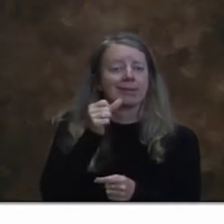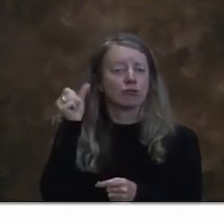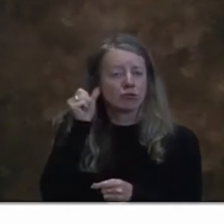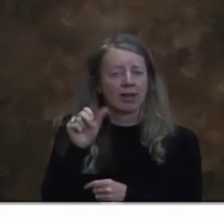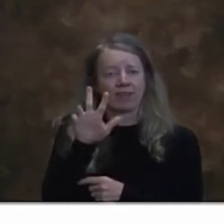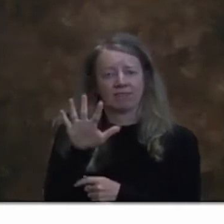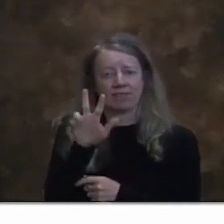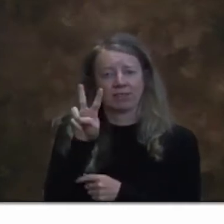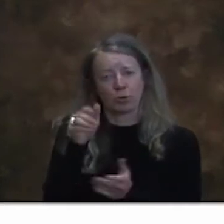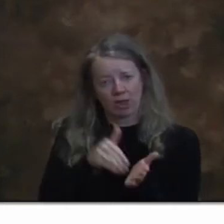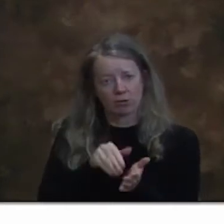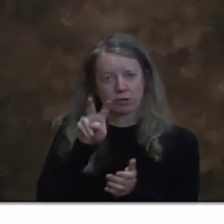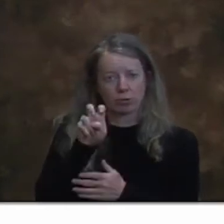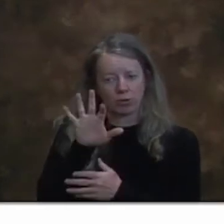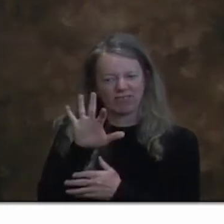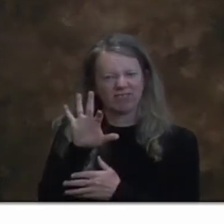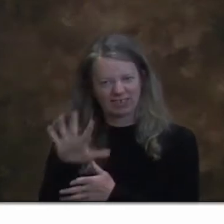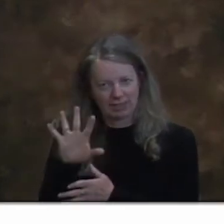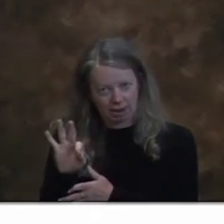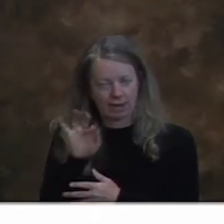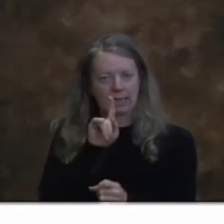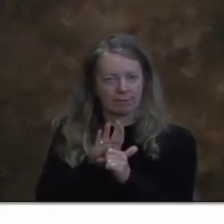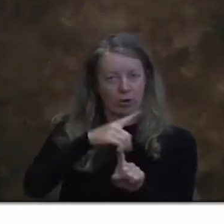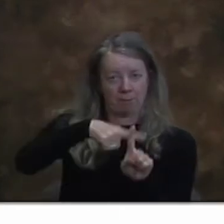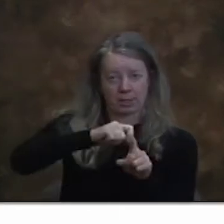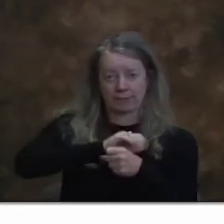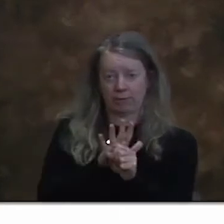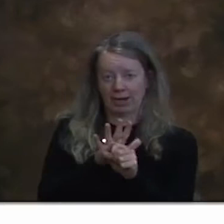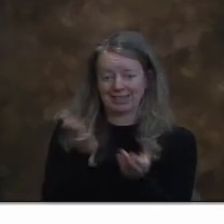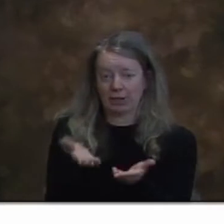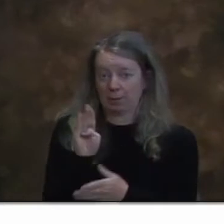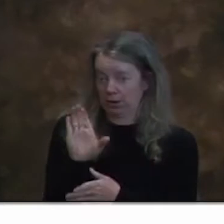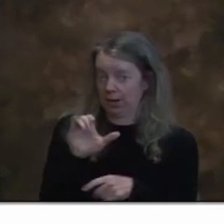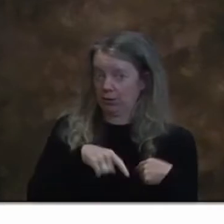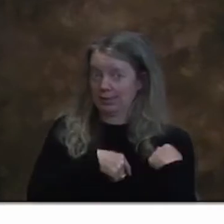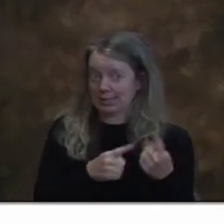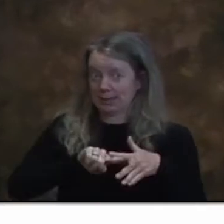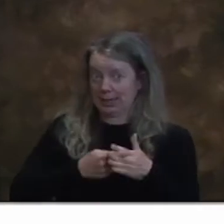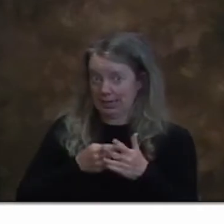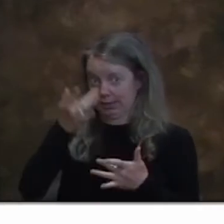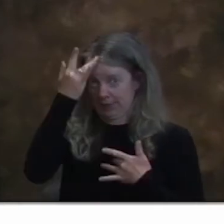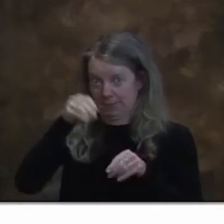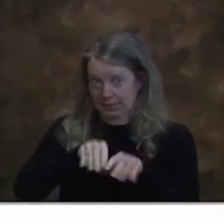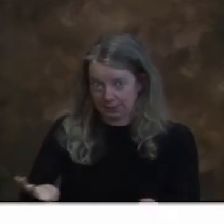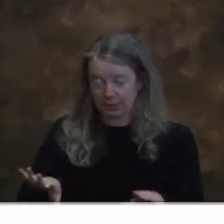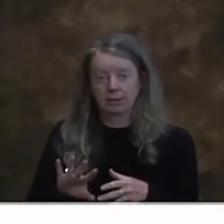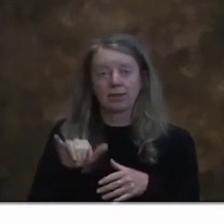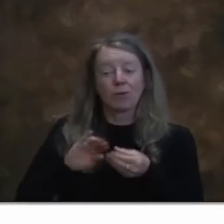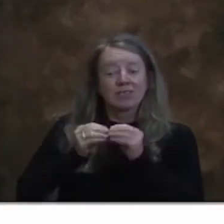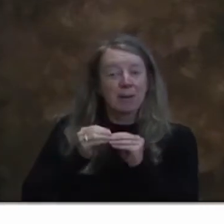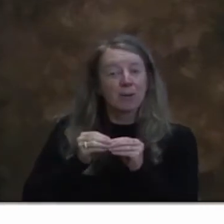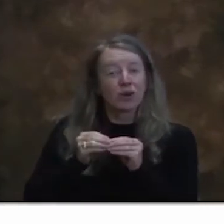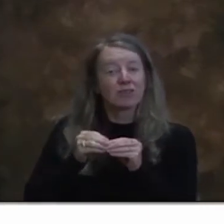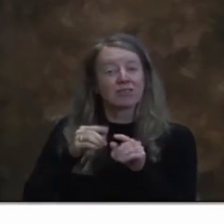52,259 total confirmed cases of COVID-19 in Buncombe County since the pandemic started. Our case rate has remained low and stable